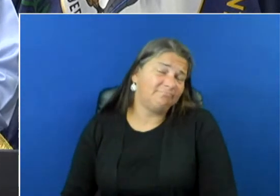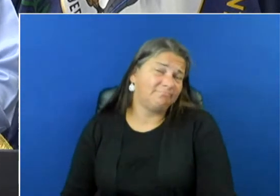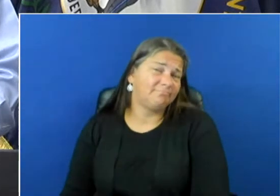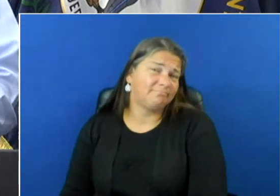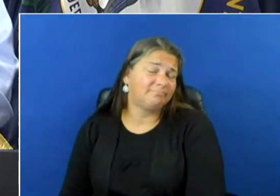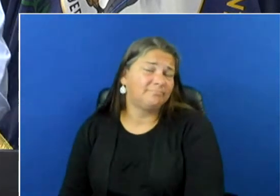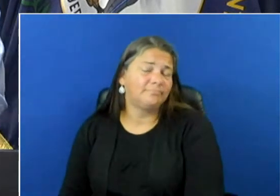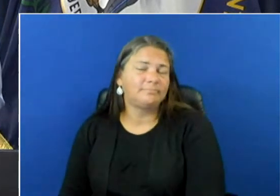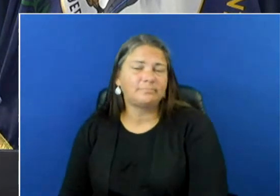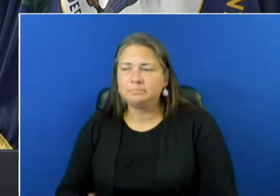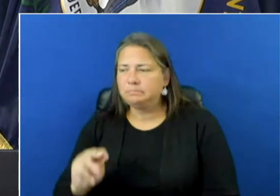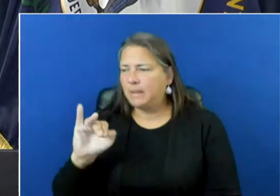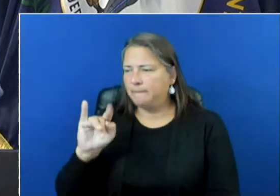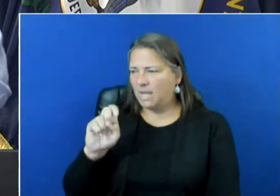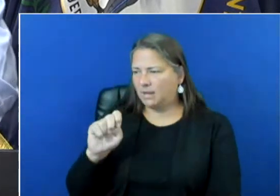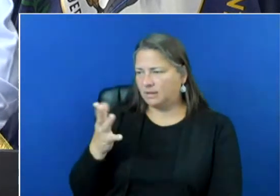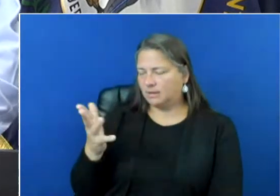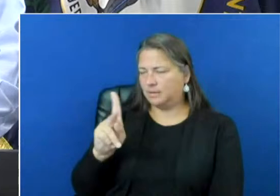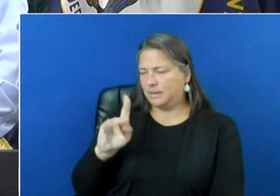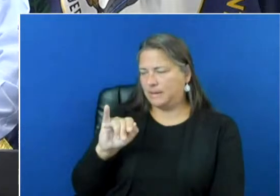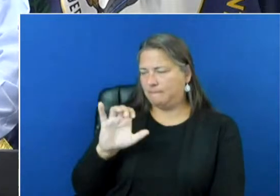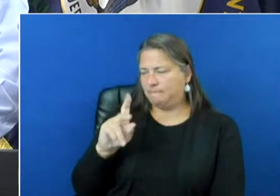Mike Pickett.